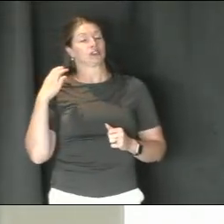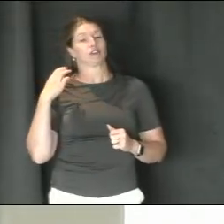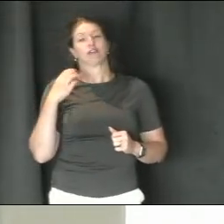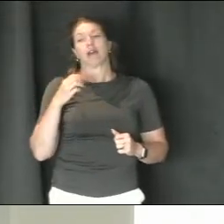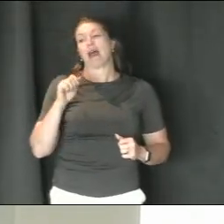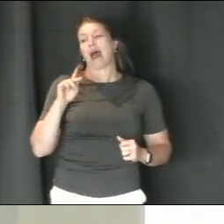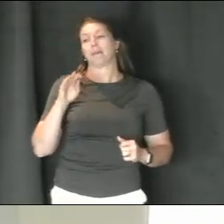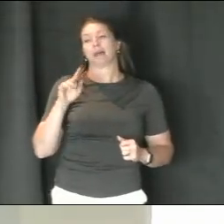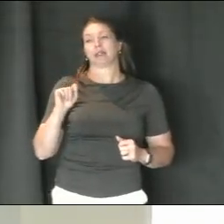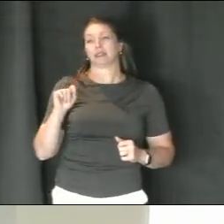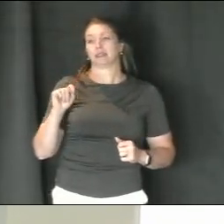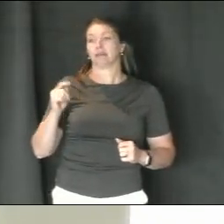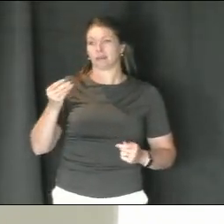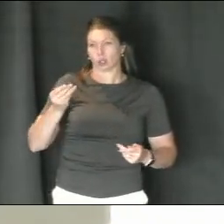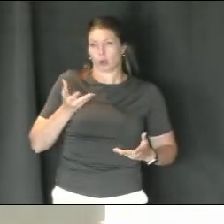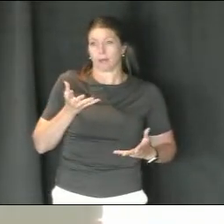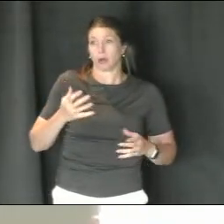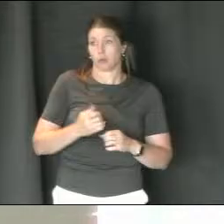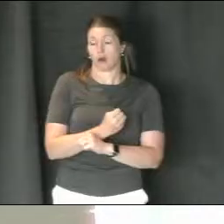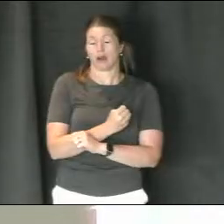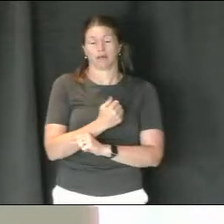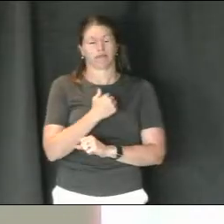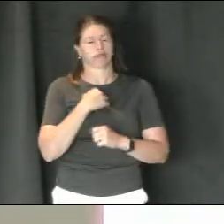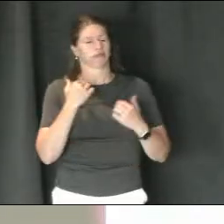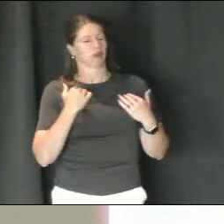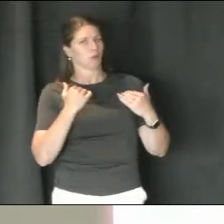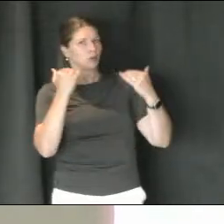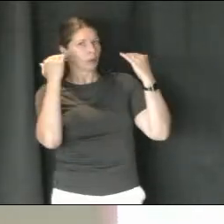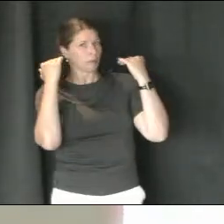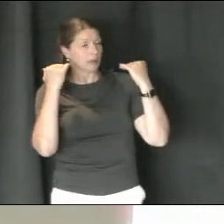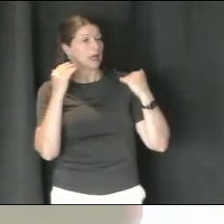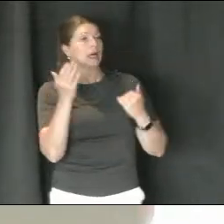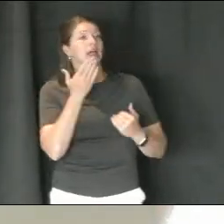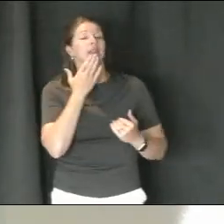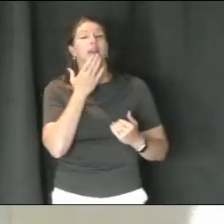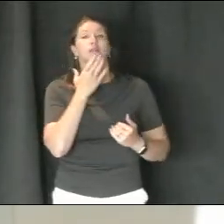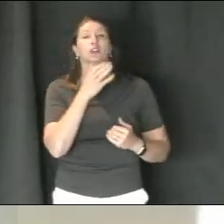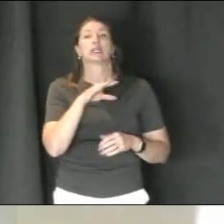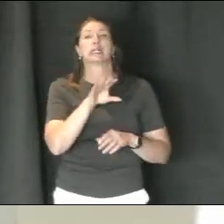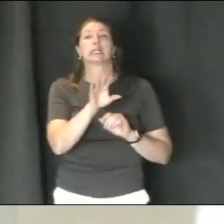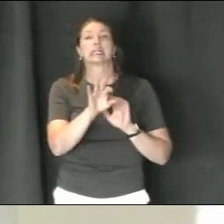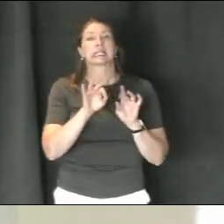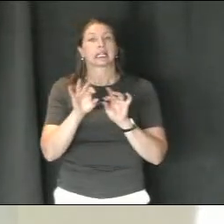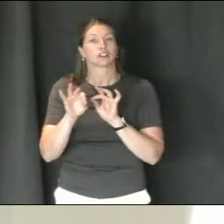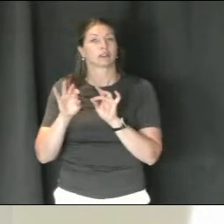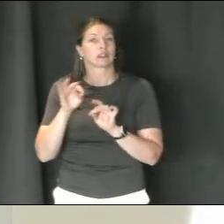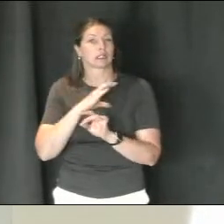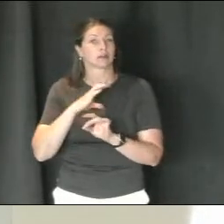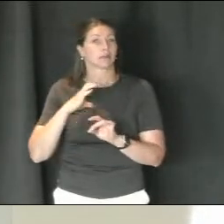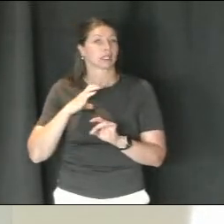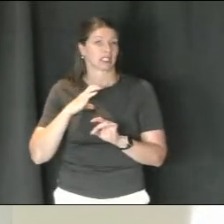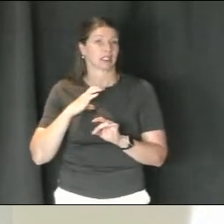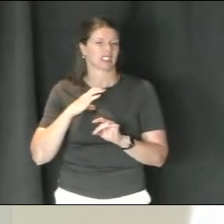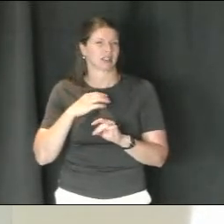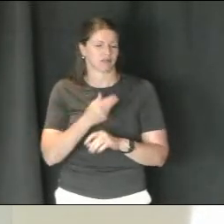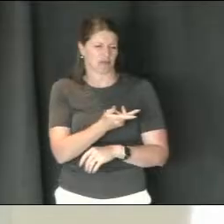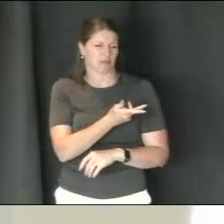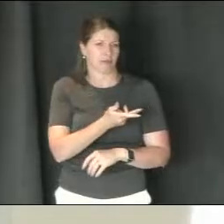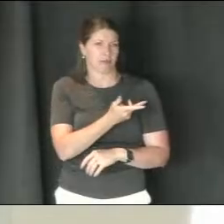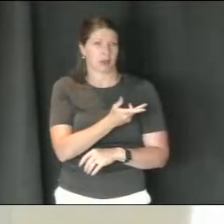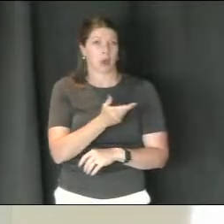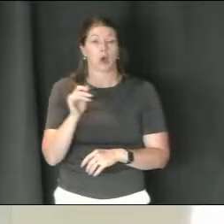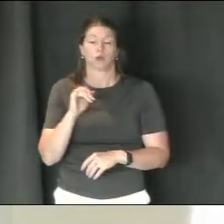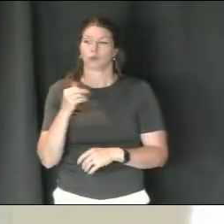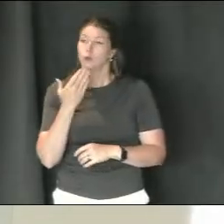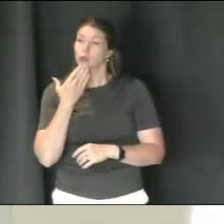I was overwhelmed by the call. And I want to thank the selection committee, Joss, Leo, and Roger. And I have a couple of my good